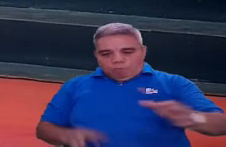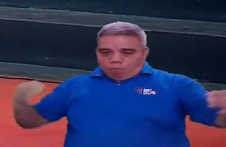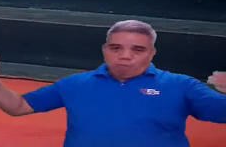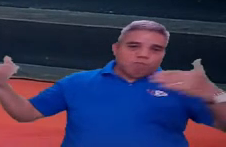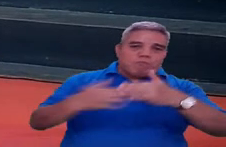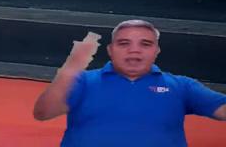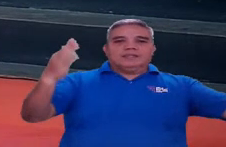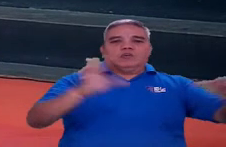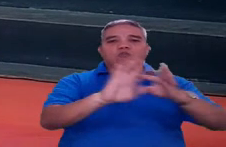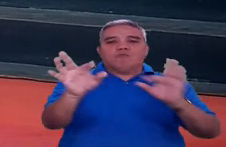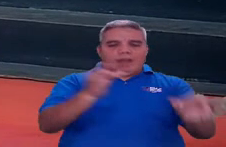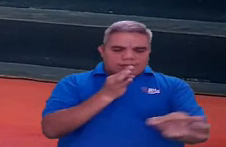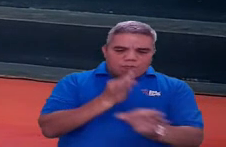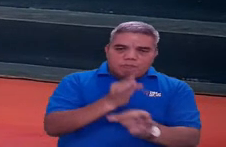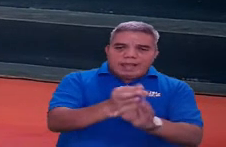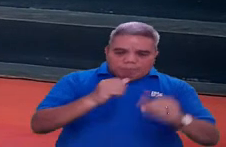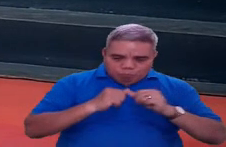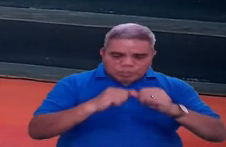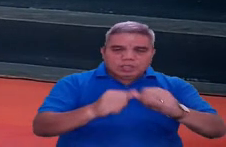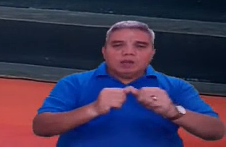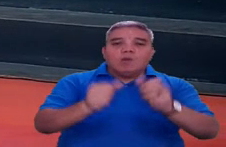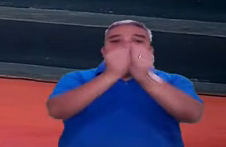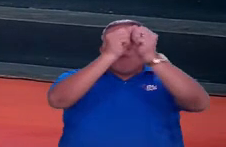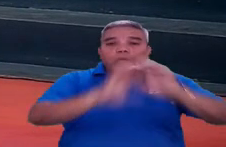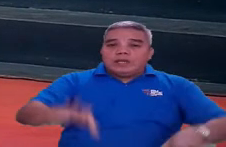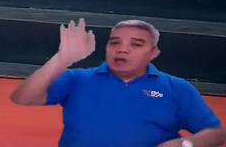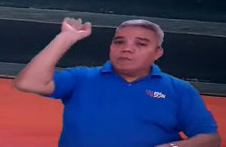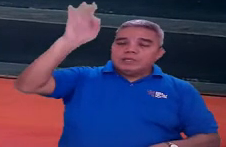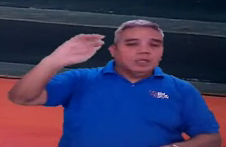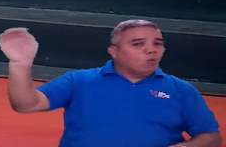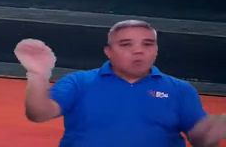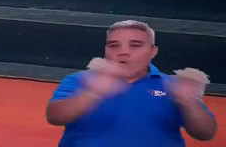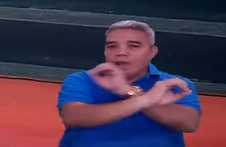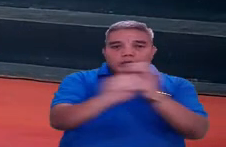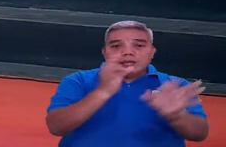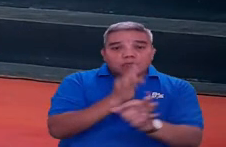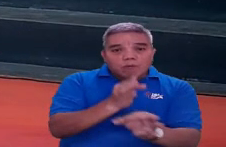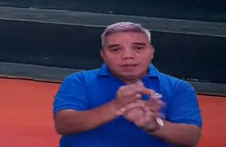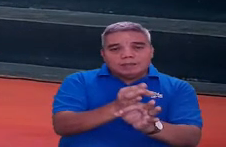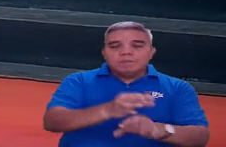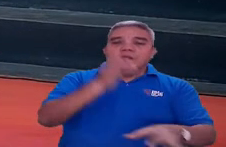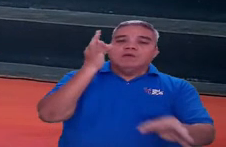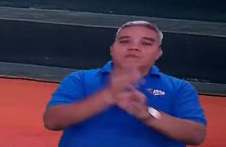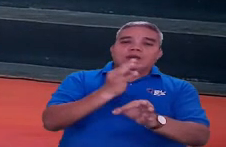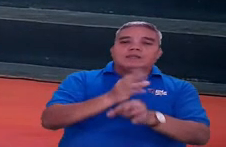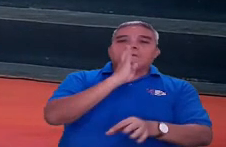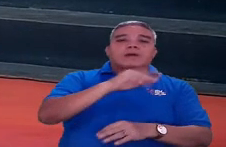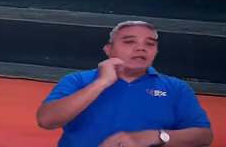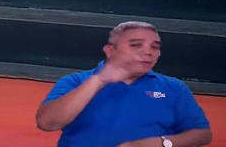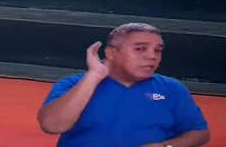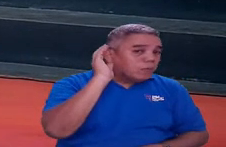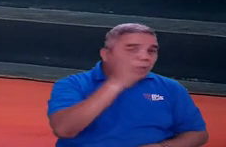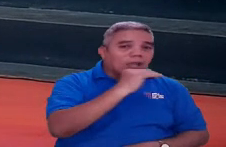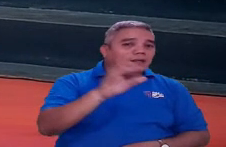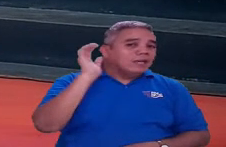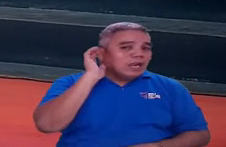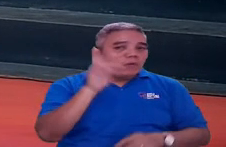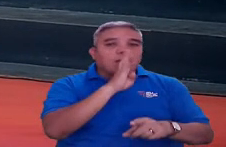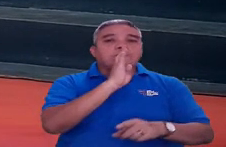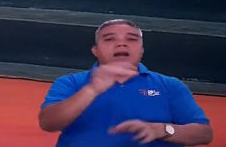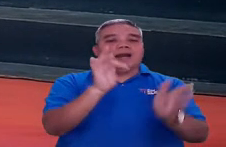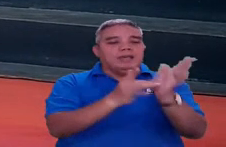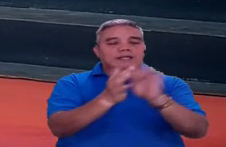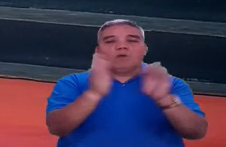good fights of faith. Without preaching, there is no faith at all. Faith cometh by hearing, and hearing by